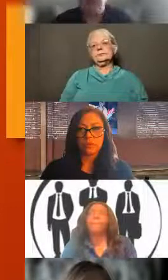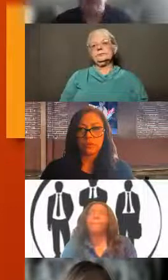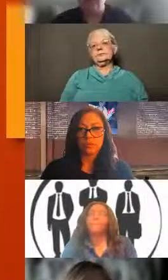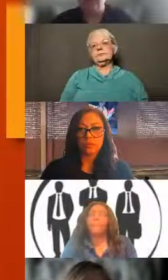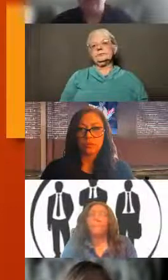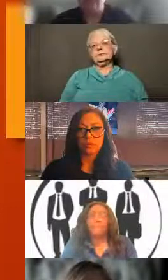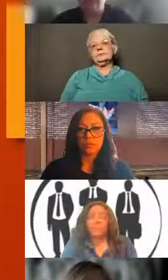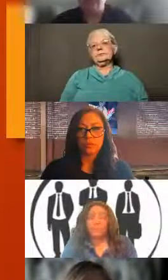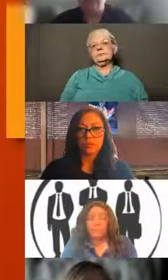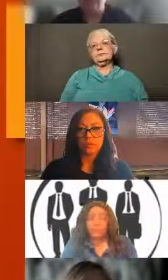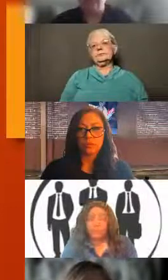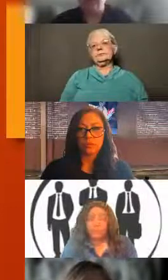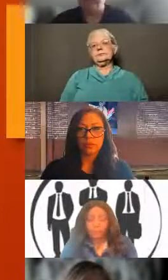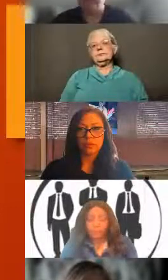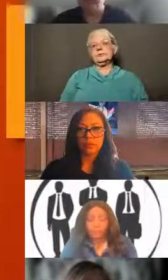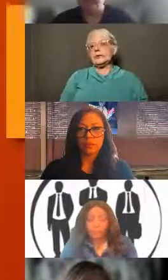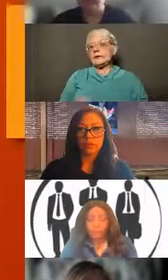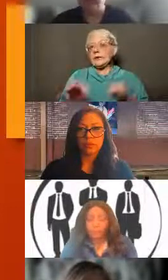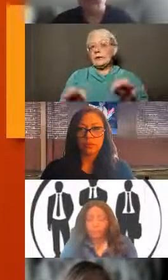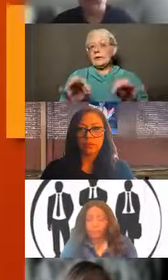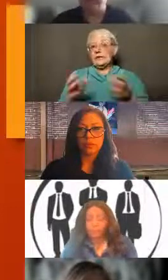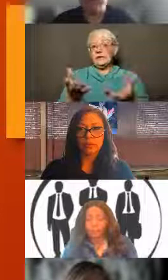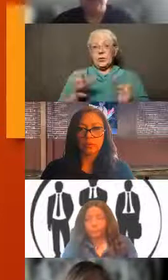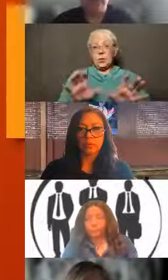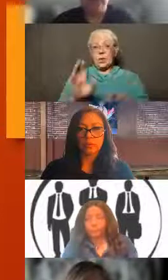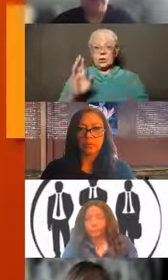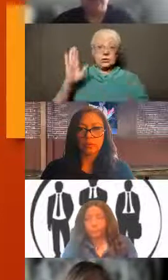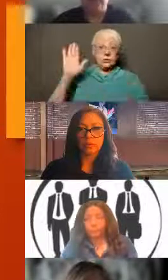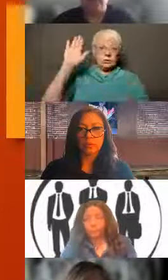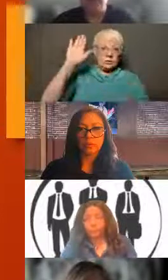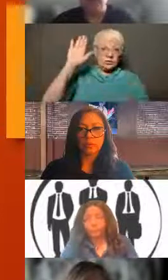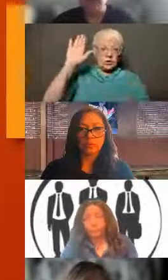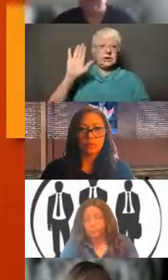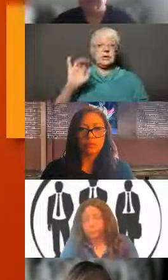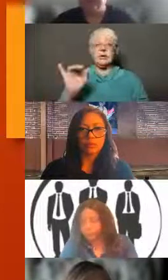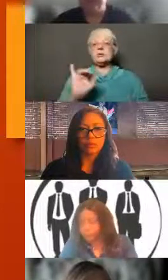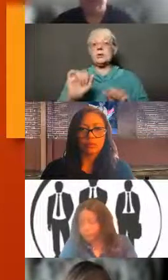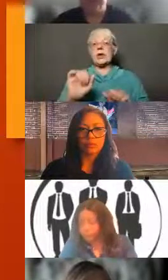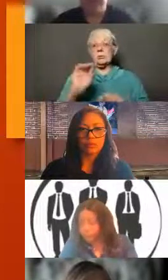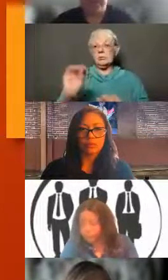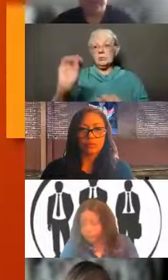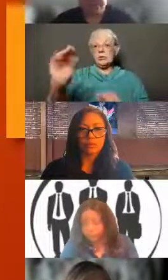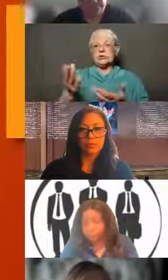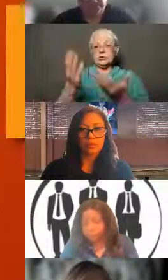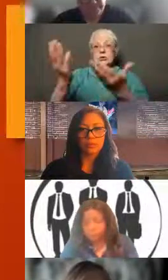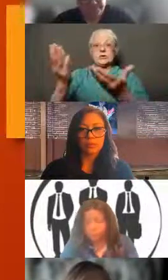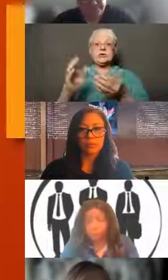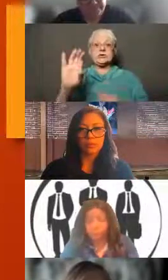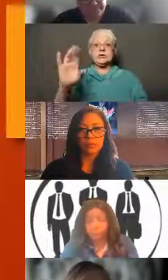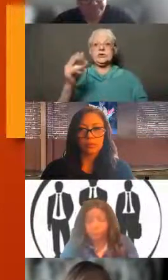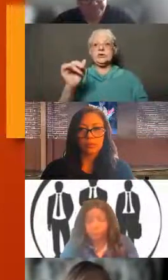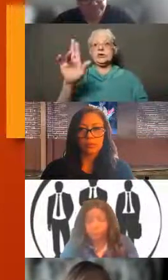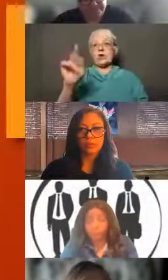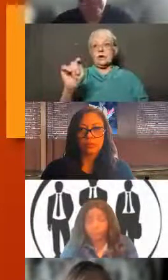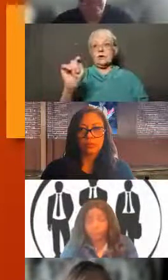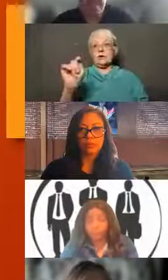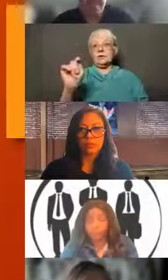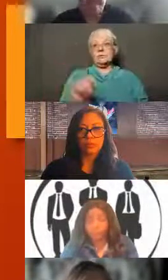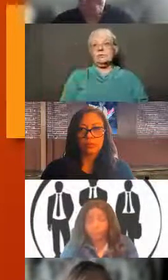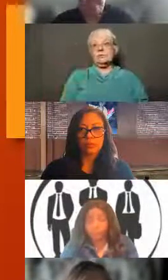You can, if you don't want to raise your hand, you can also put your suggestions in the chat.